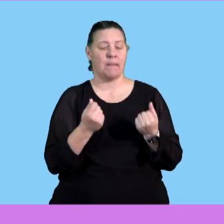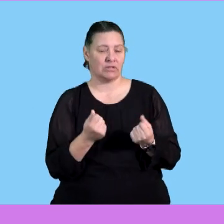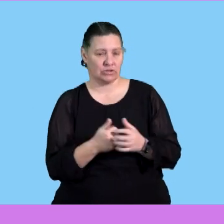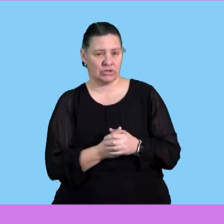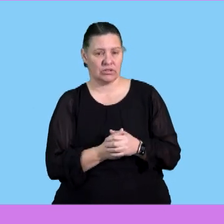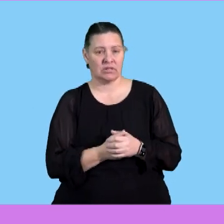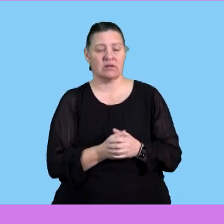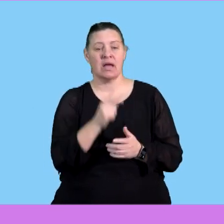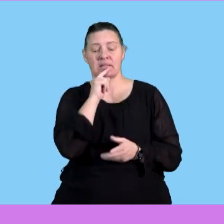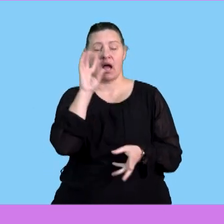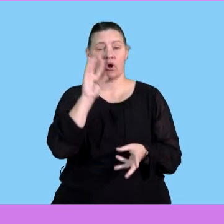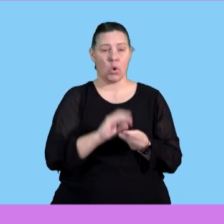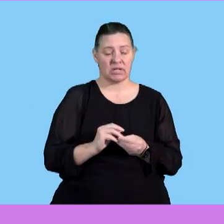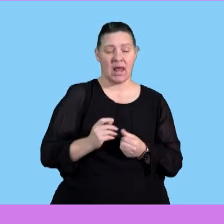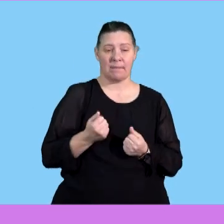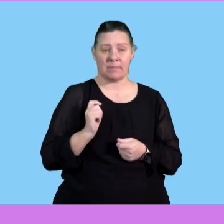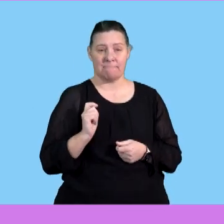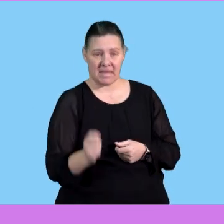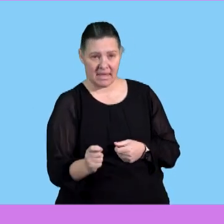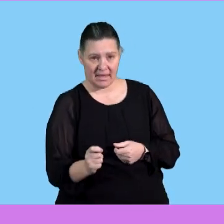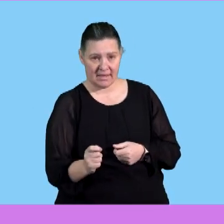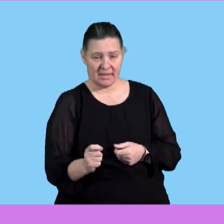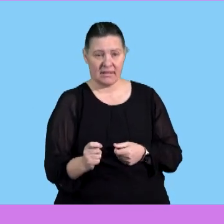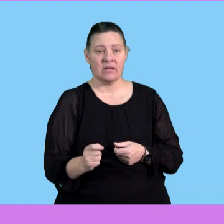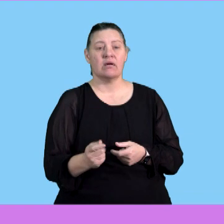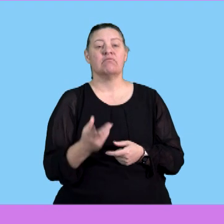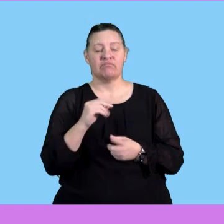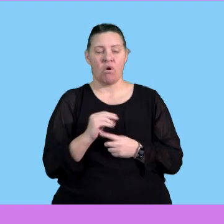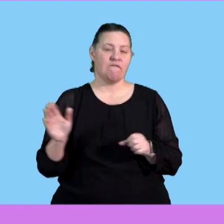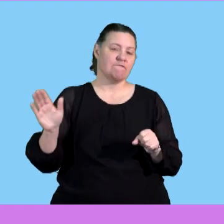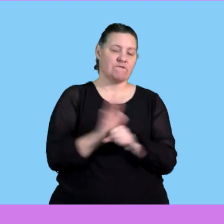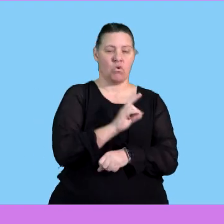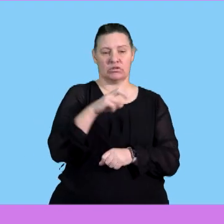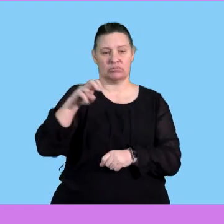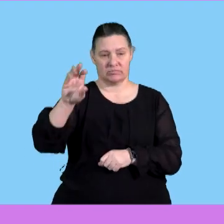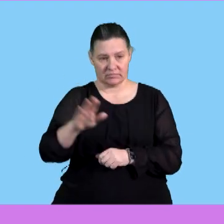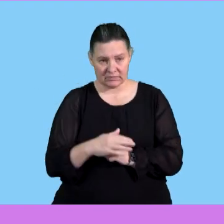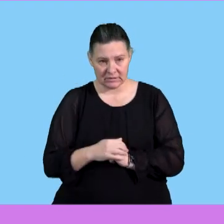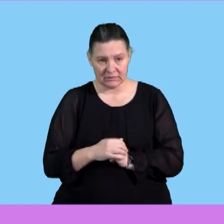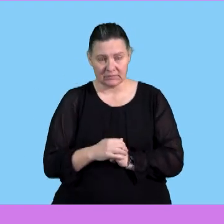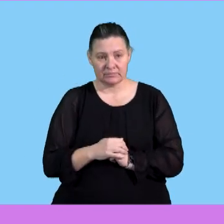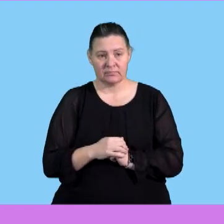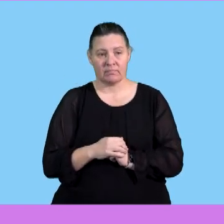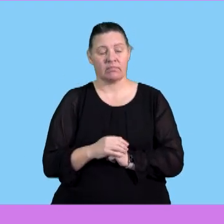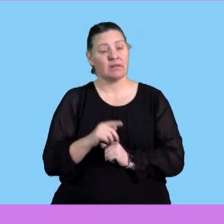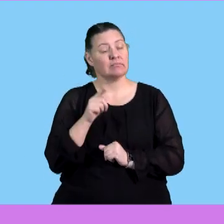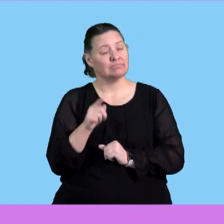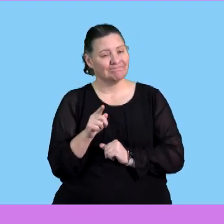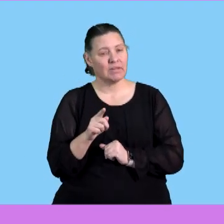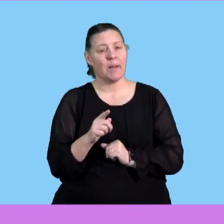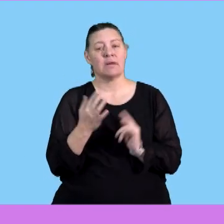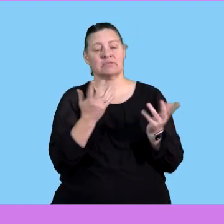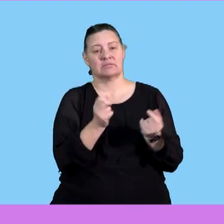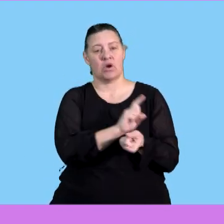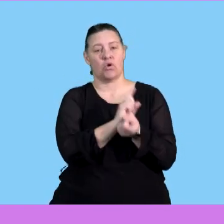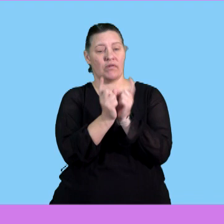total cost, meaning the total amount that they'll be paying for the entire trip, and that total amount